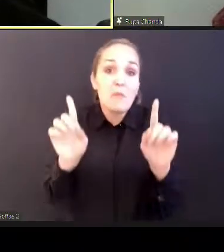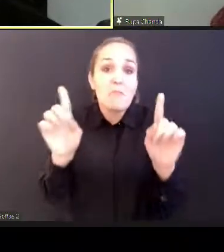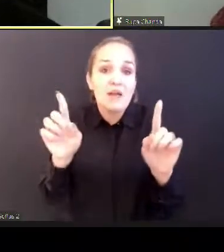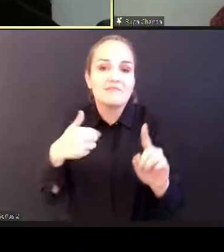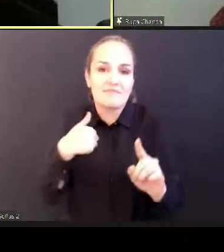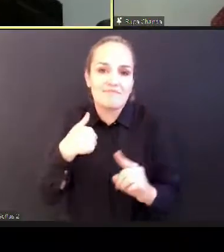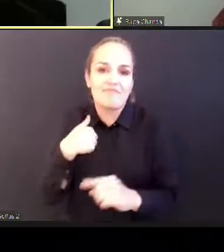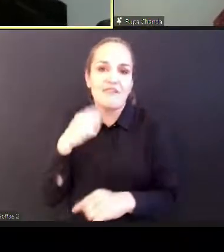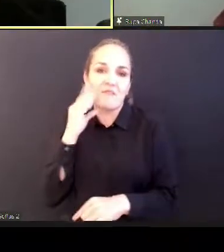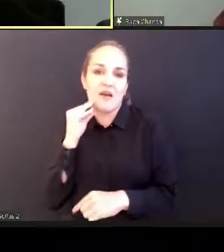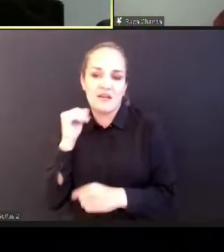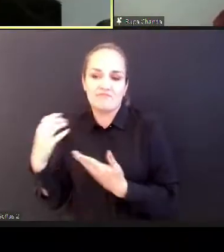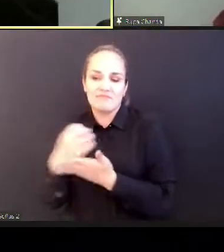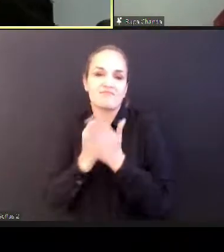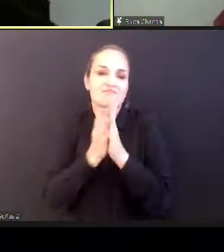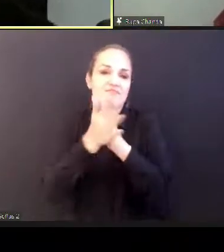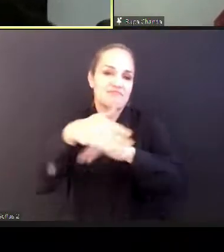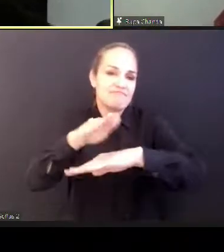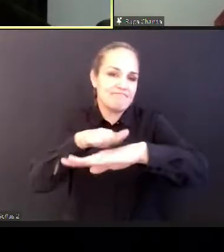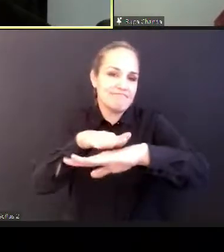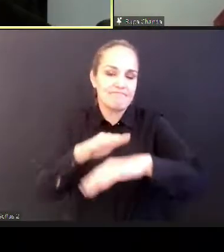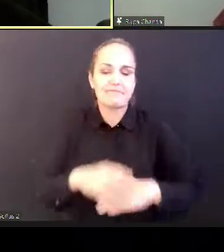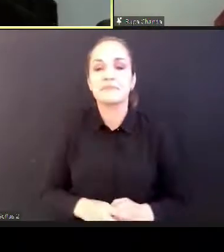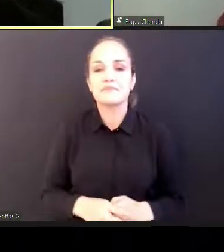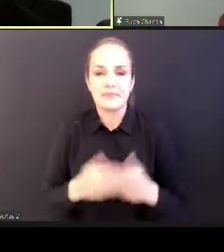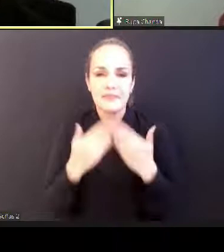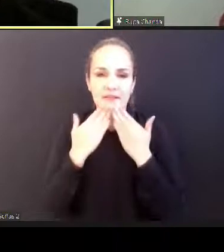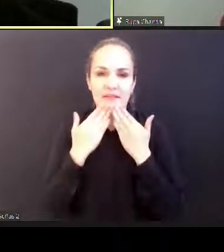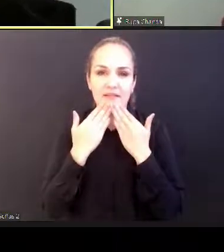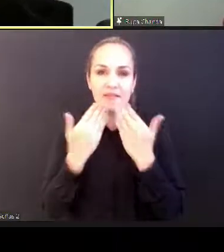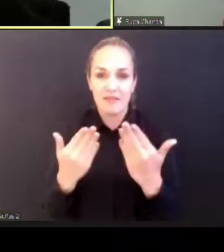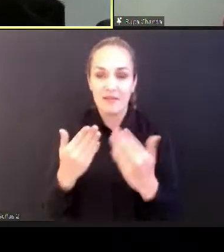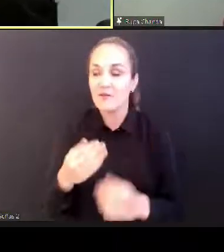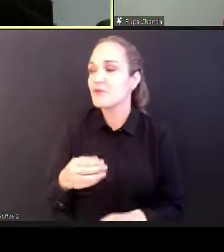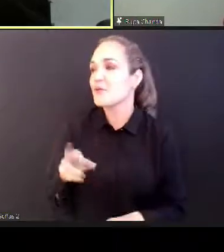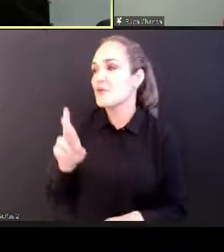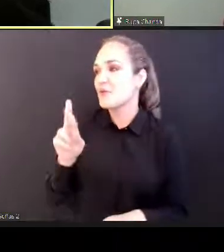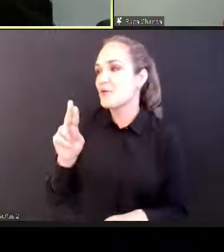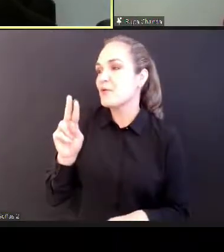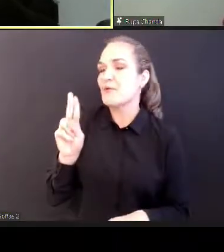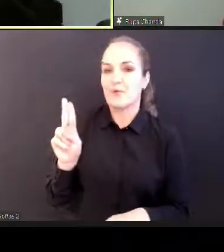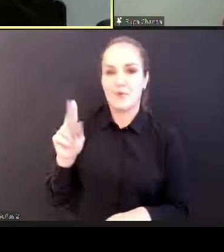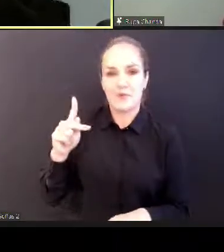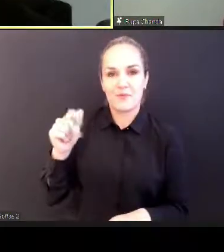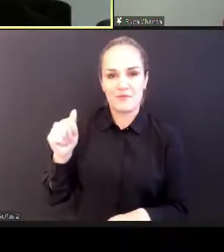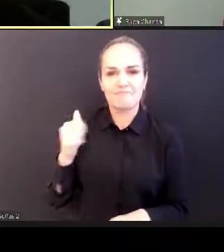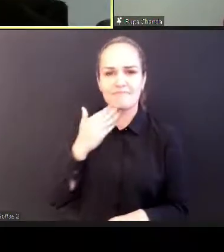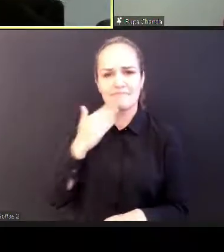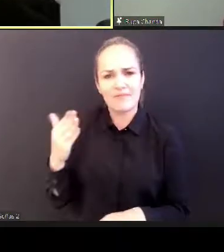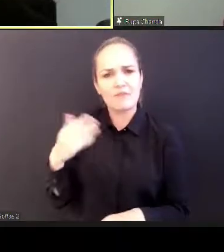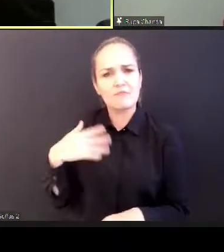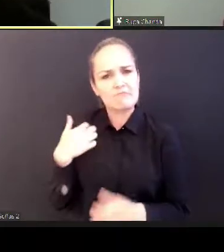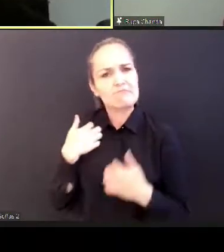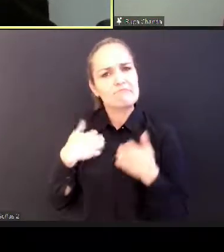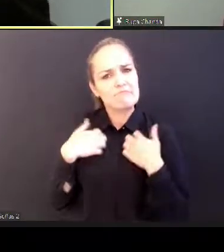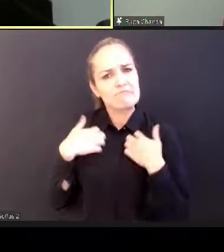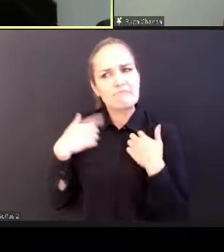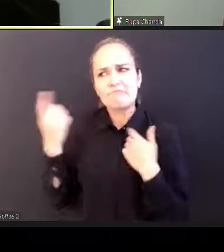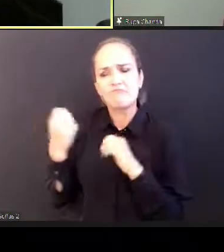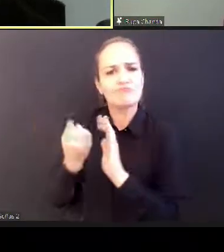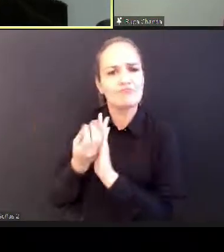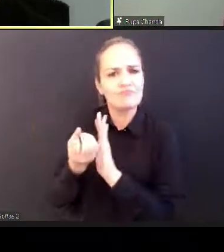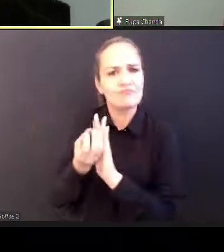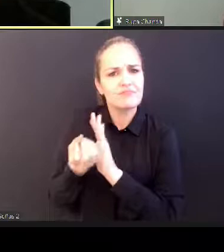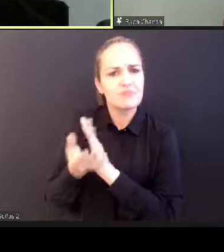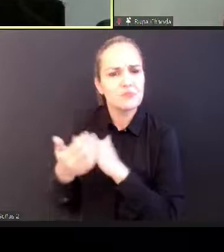you. Excellent. Thank you, Rupa. That was very interesting. It sounds like trade negotiations are going to remain a challenge for the world going in the coming